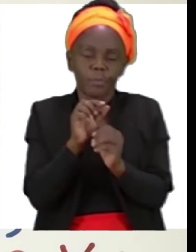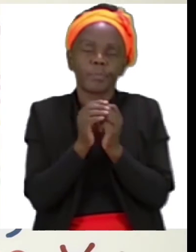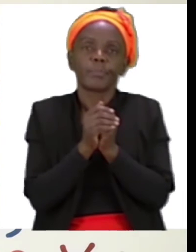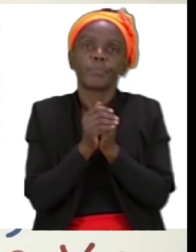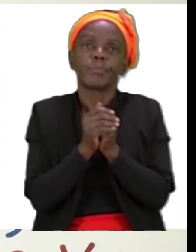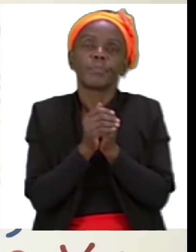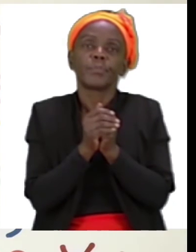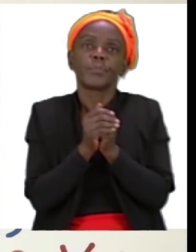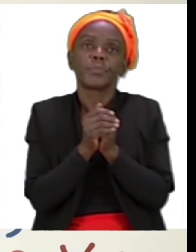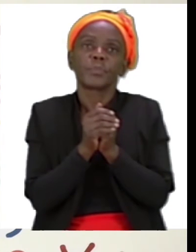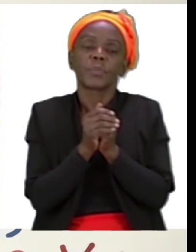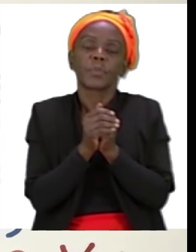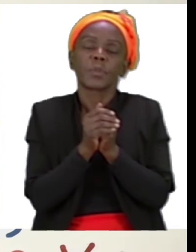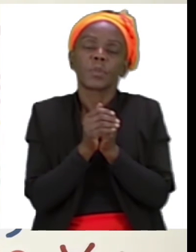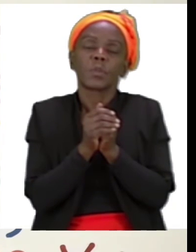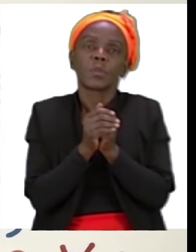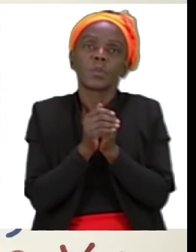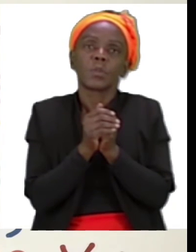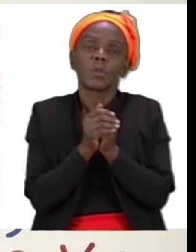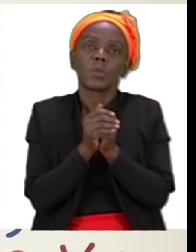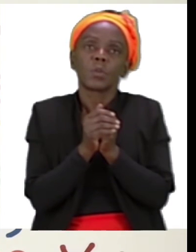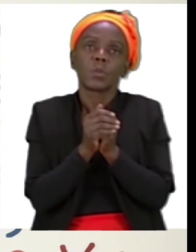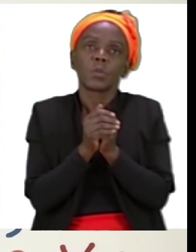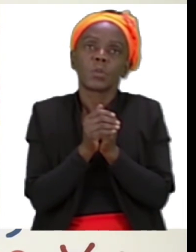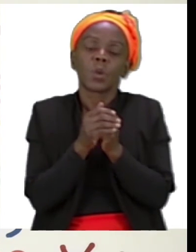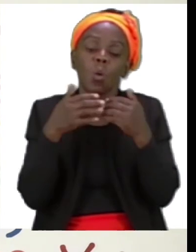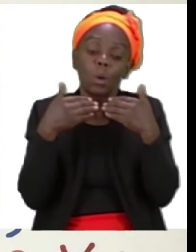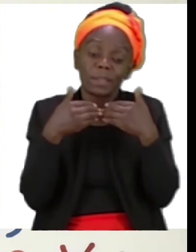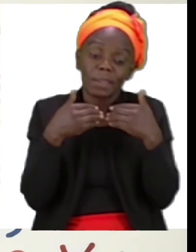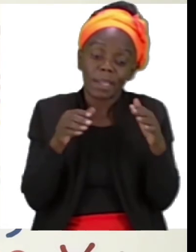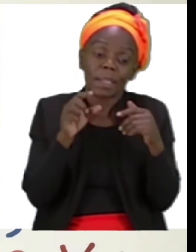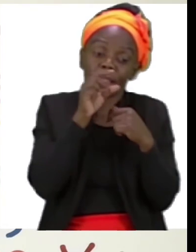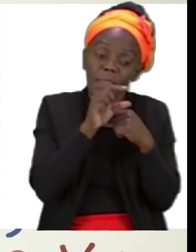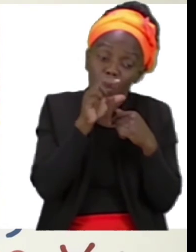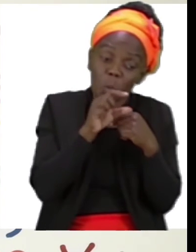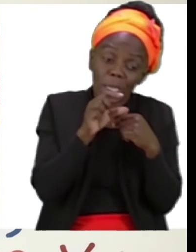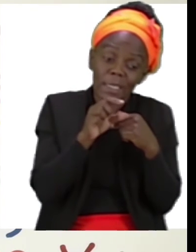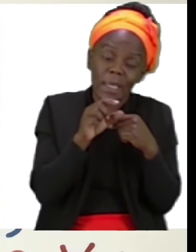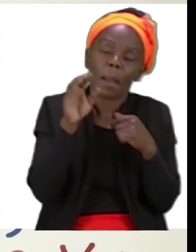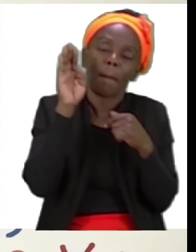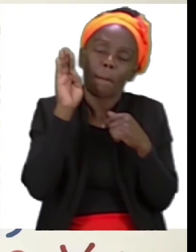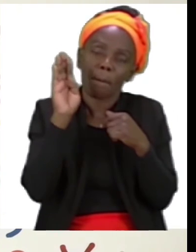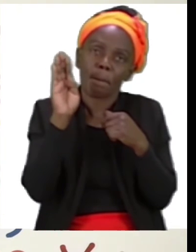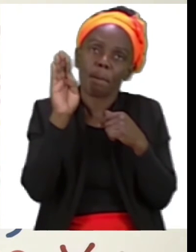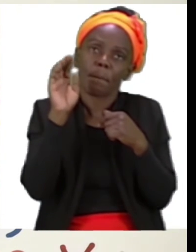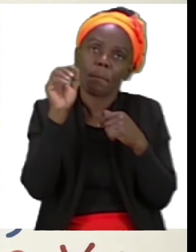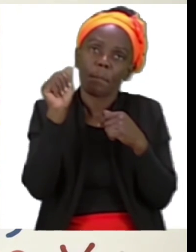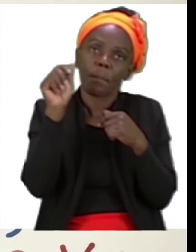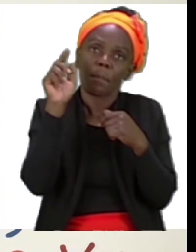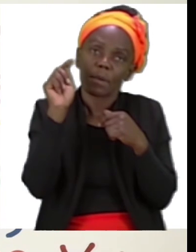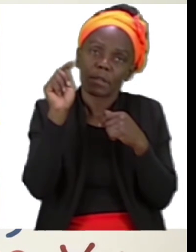bat, the first sound that you can hear is B. So we are going to put our